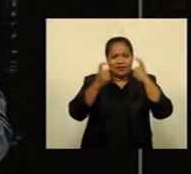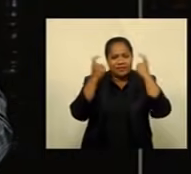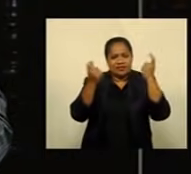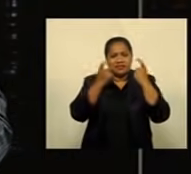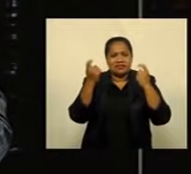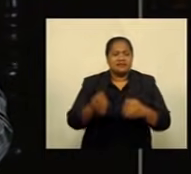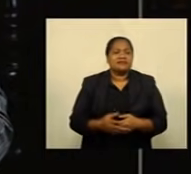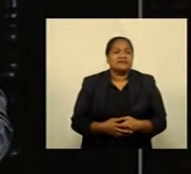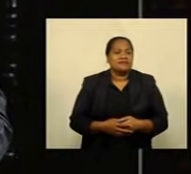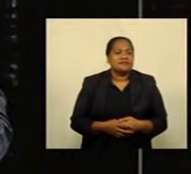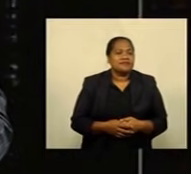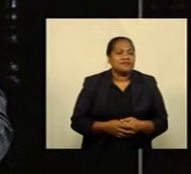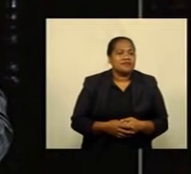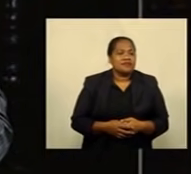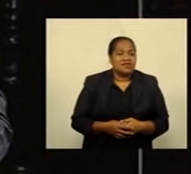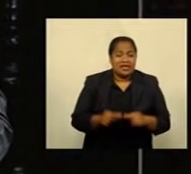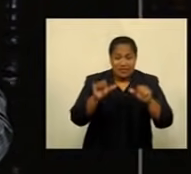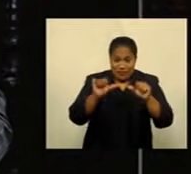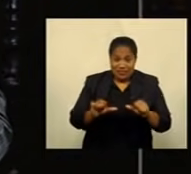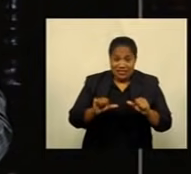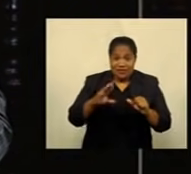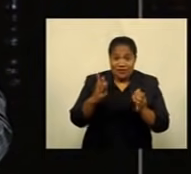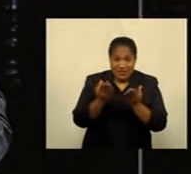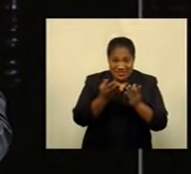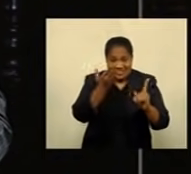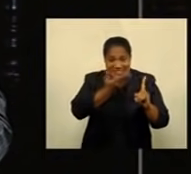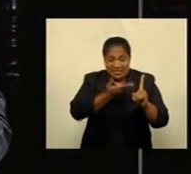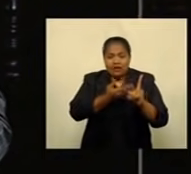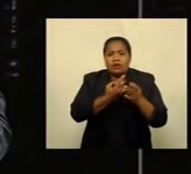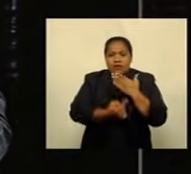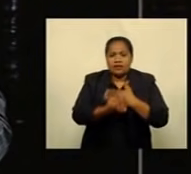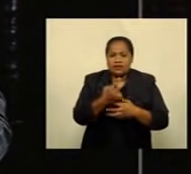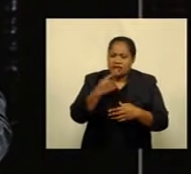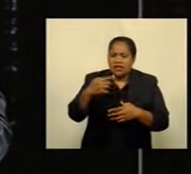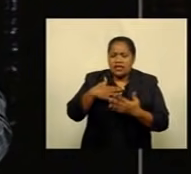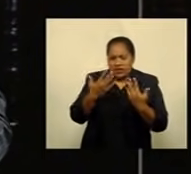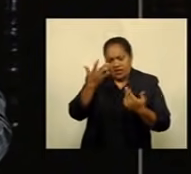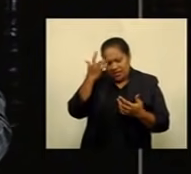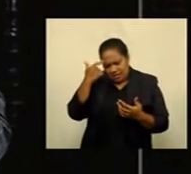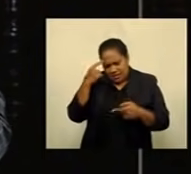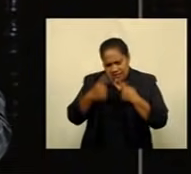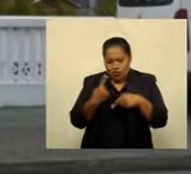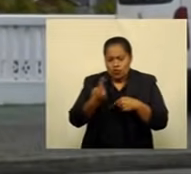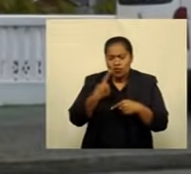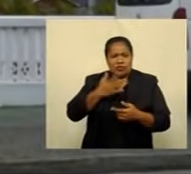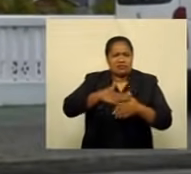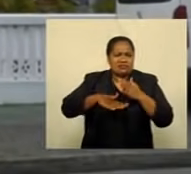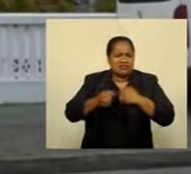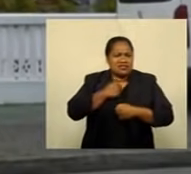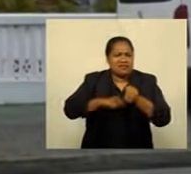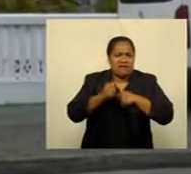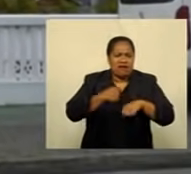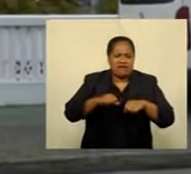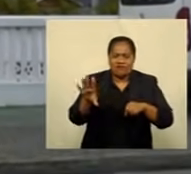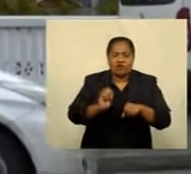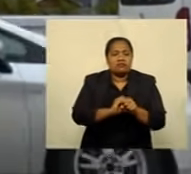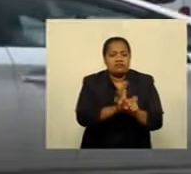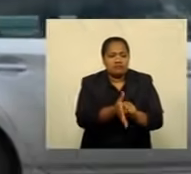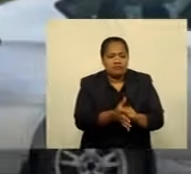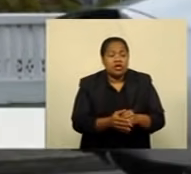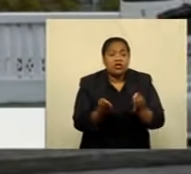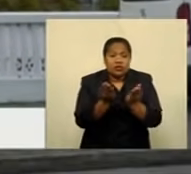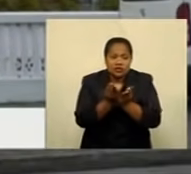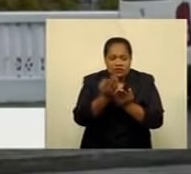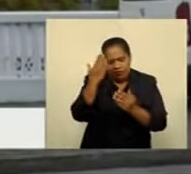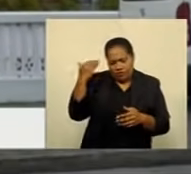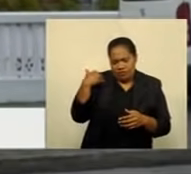President Hafiz Khan says it's an opportunity to think of those who are suffering from the effects of COVID-19. Muslims have been reminded to make